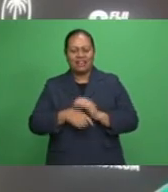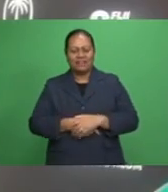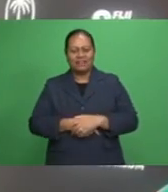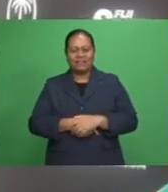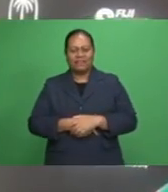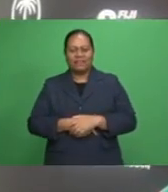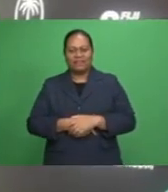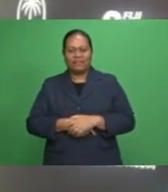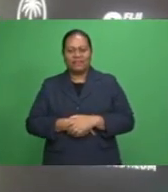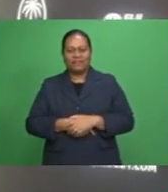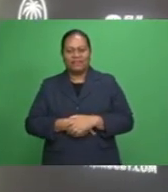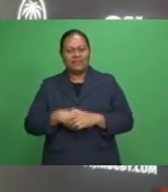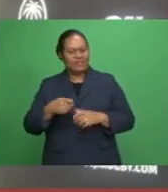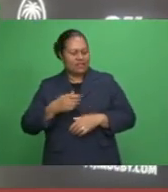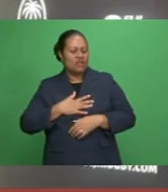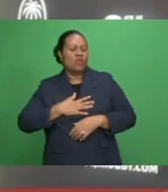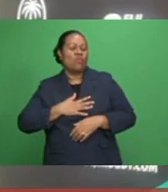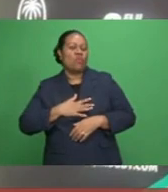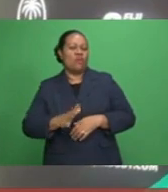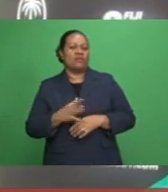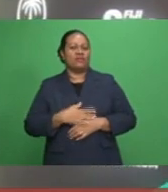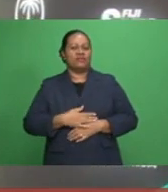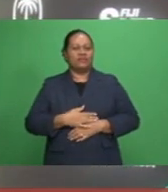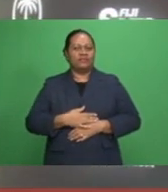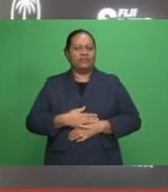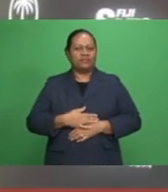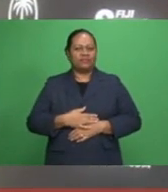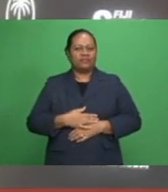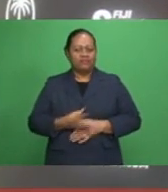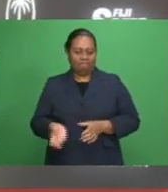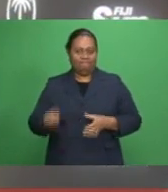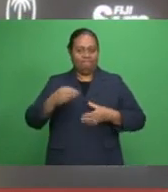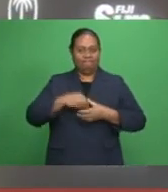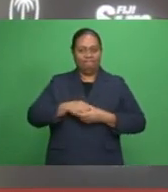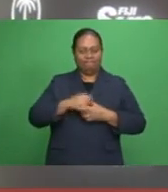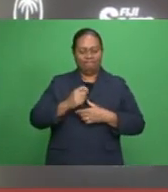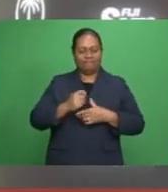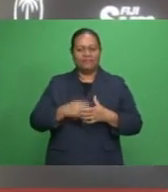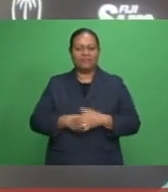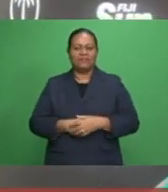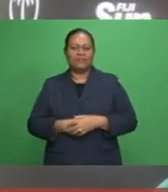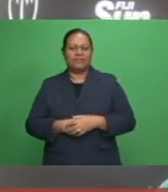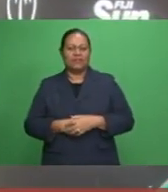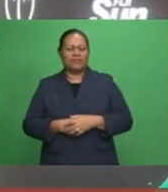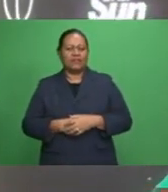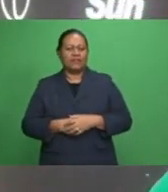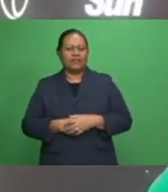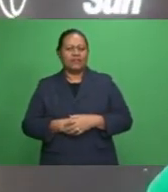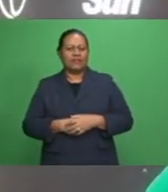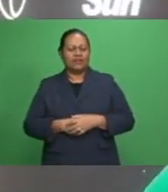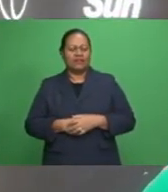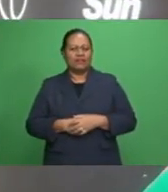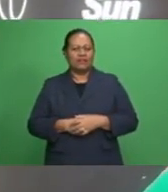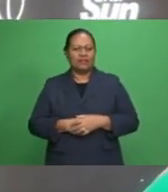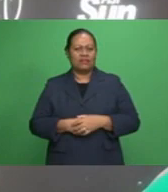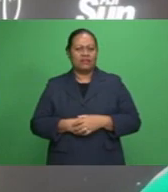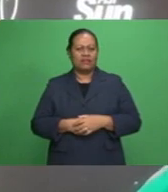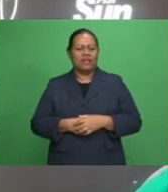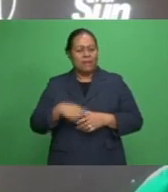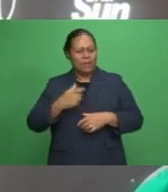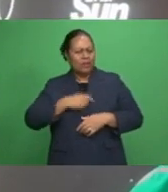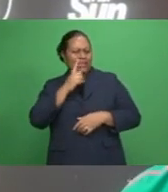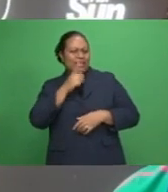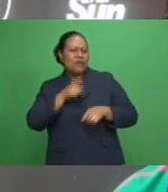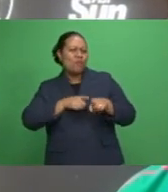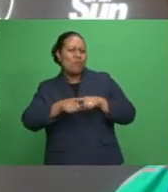is something that I want to let other girls get into as well. Because I've noticed a lot of girls